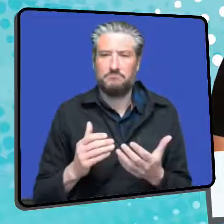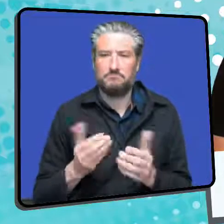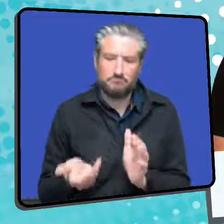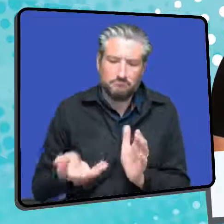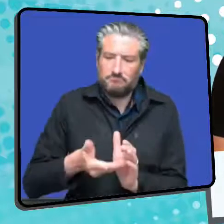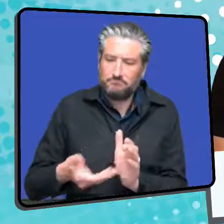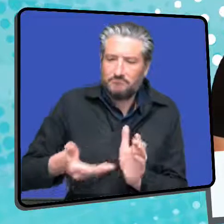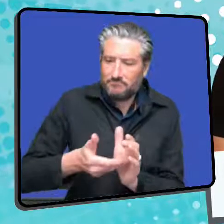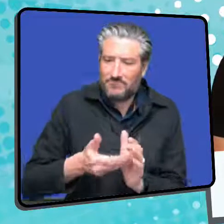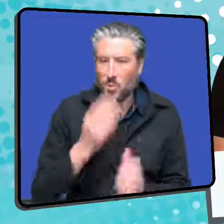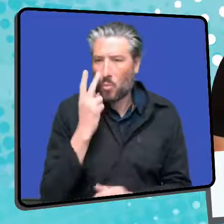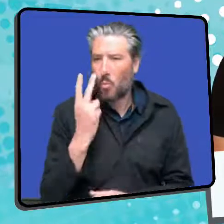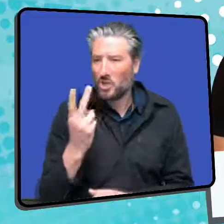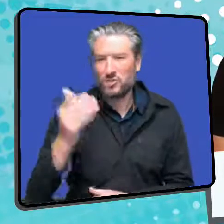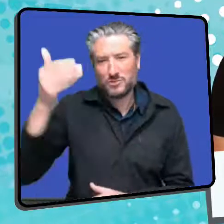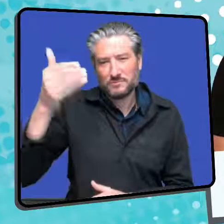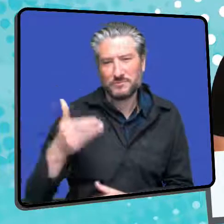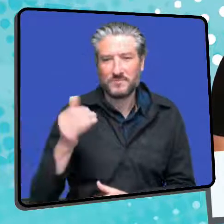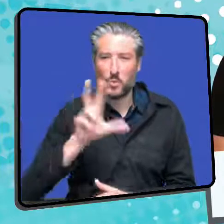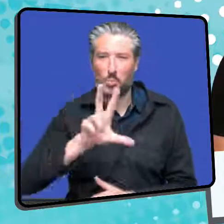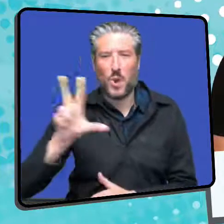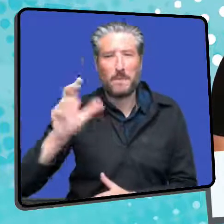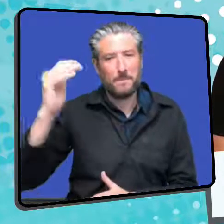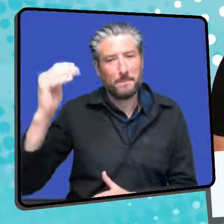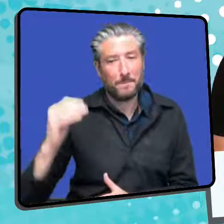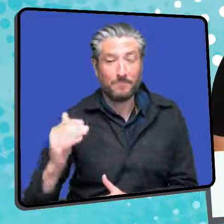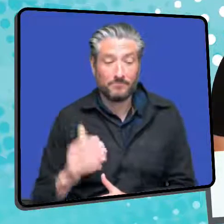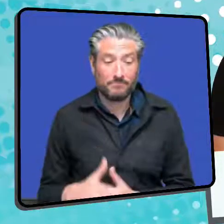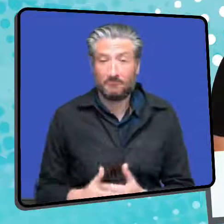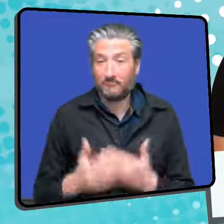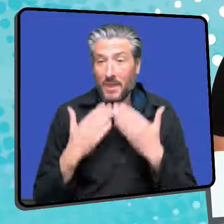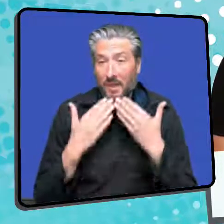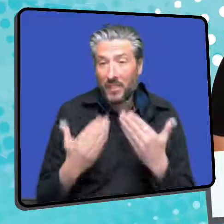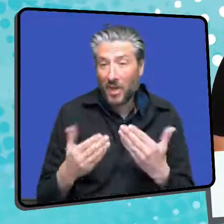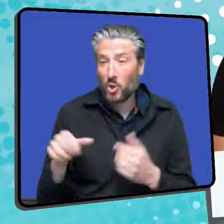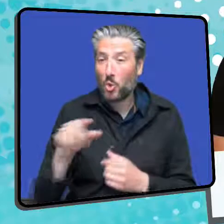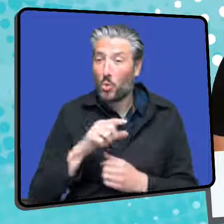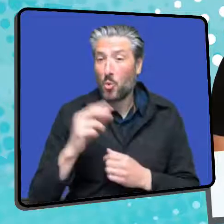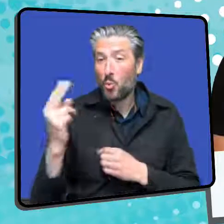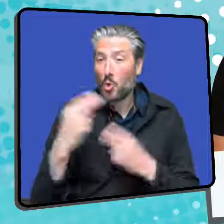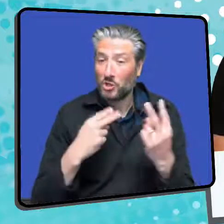with that, thank you so much for watching. This is the A